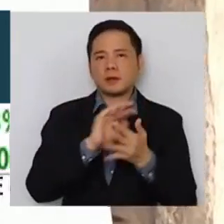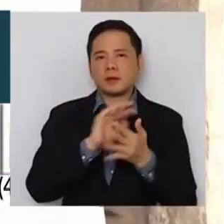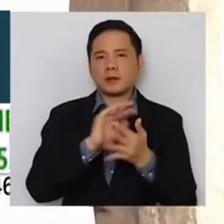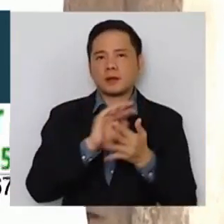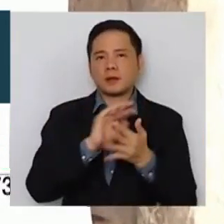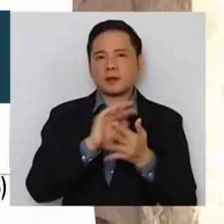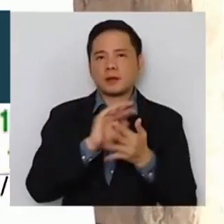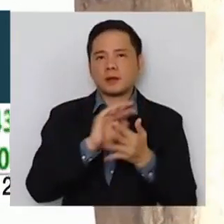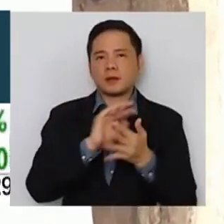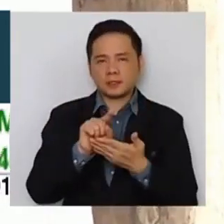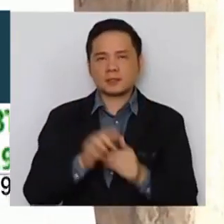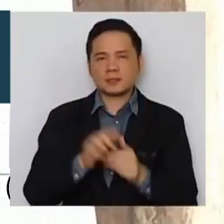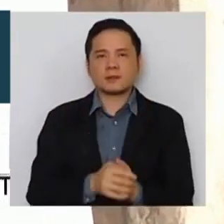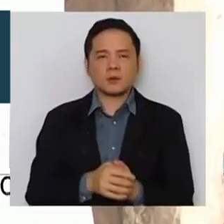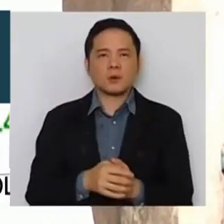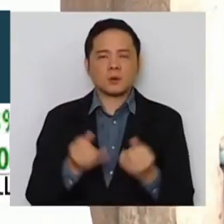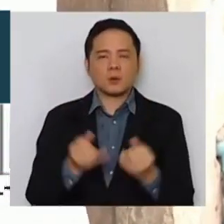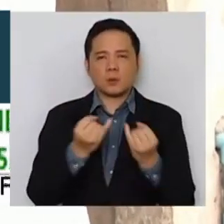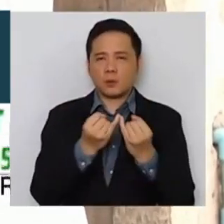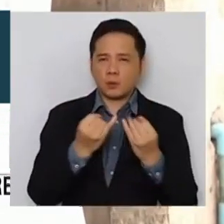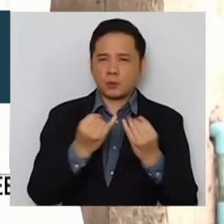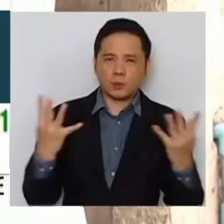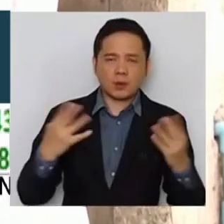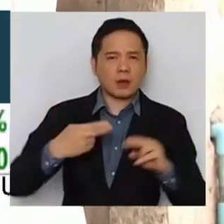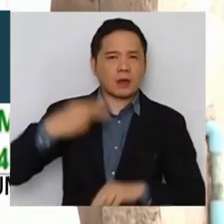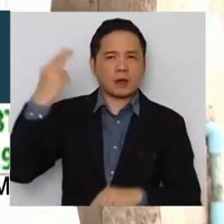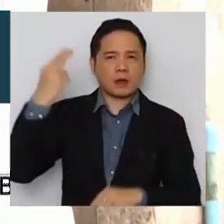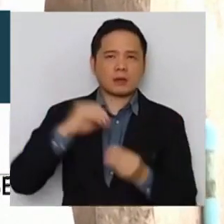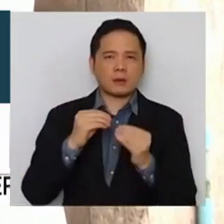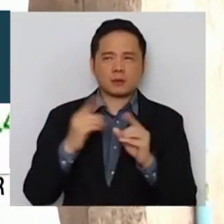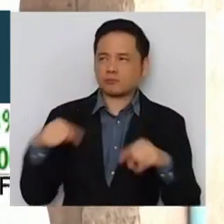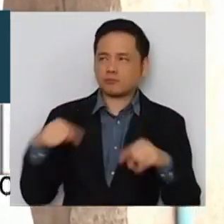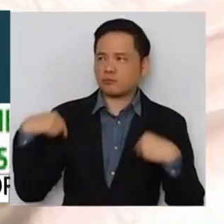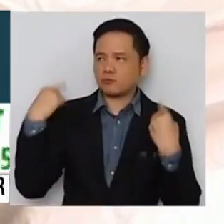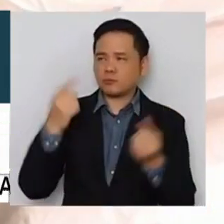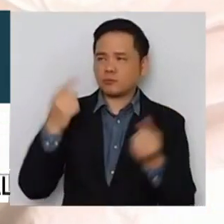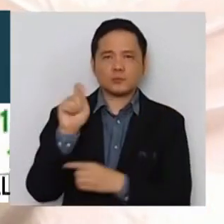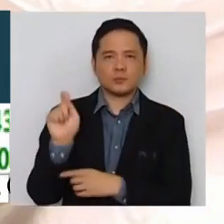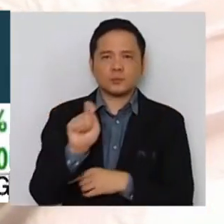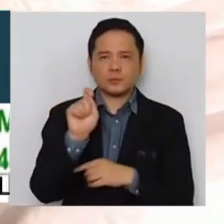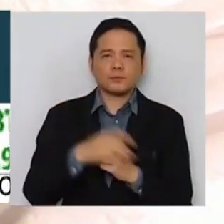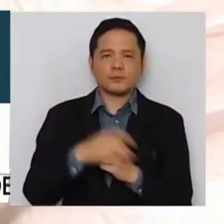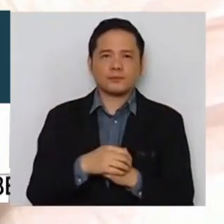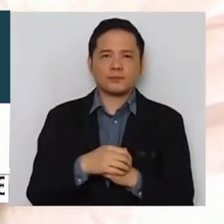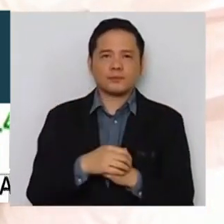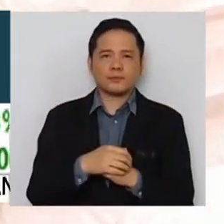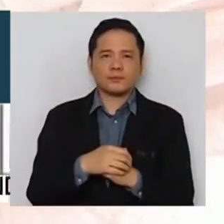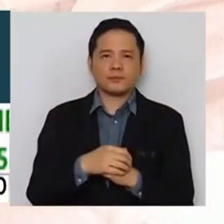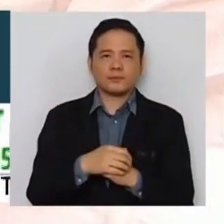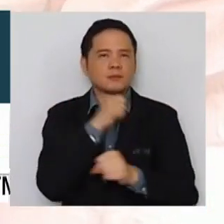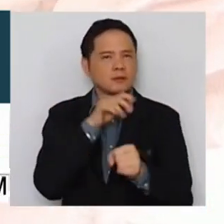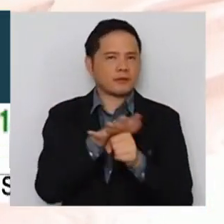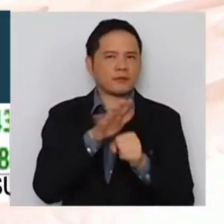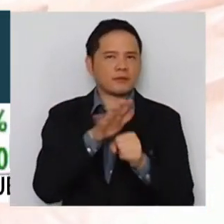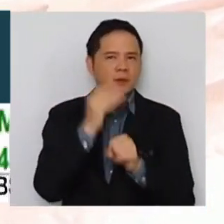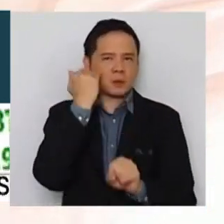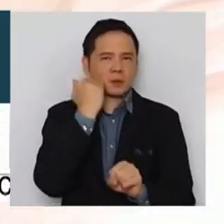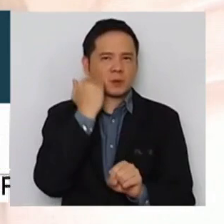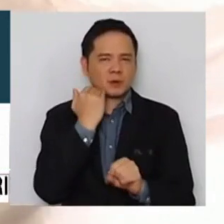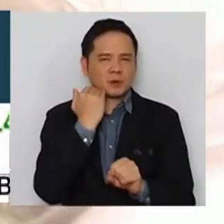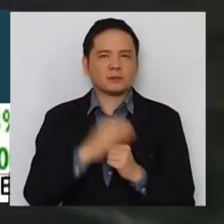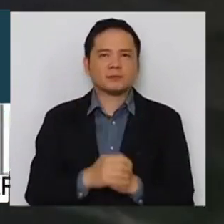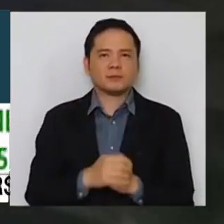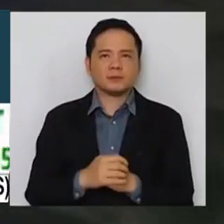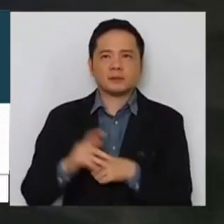number on Tuesday. Vaccination rates are low due to supply shortages. Temples are inundated with bodies to